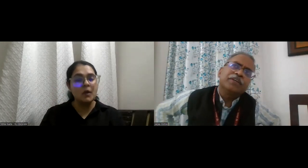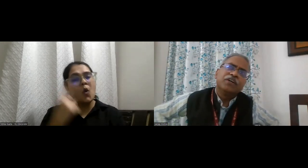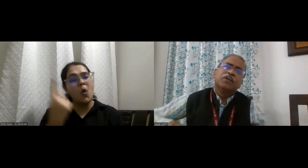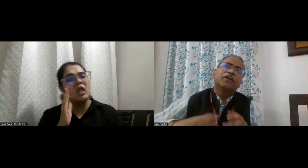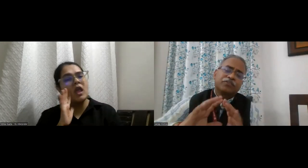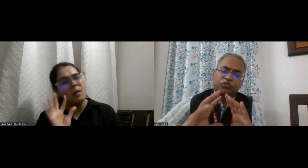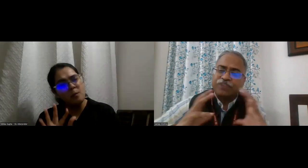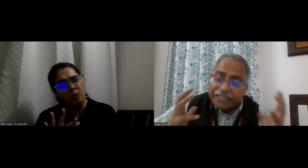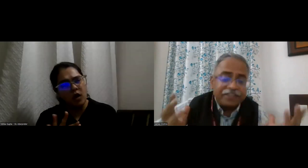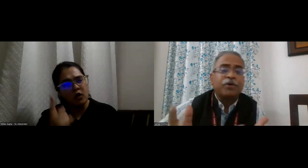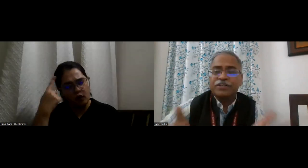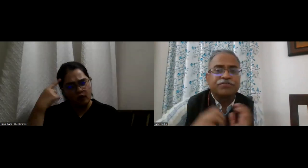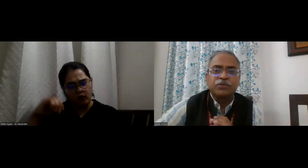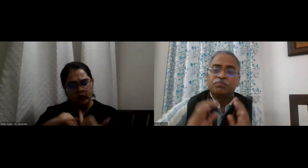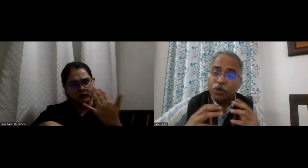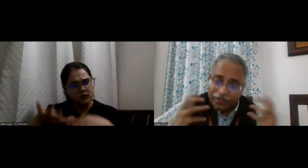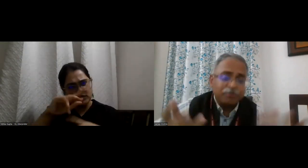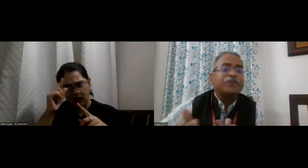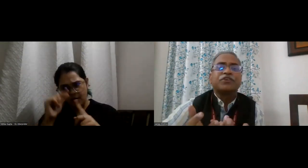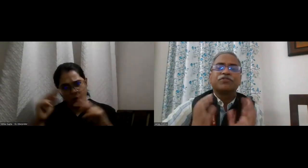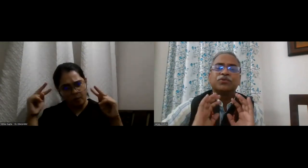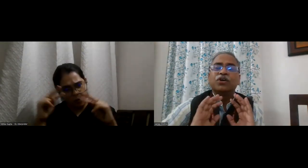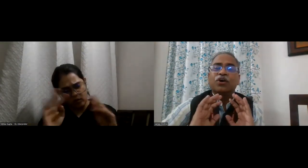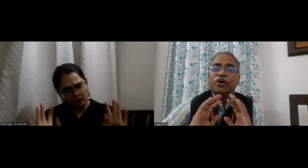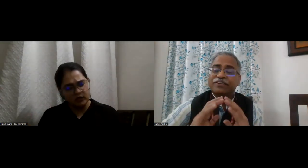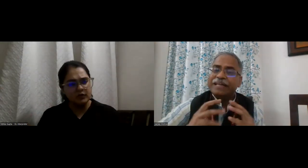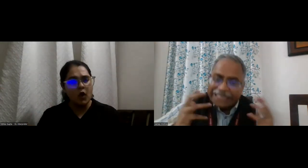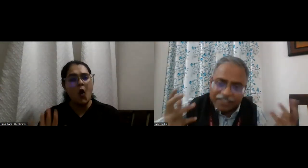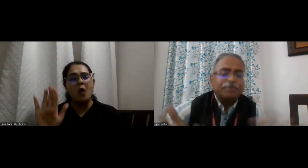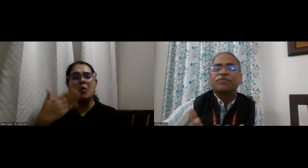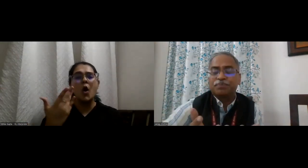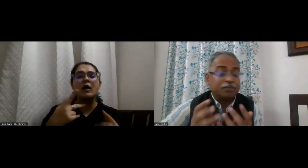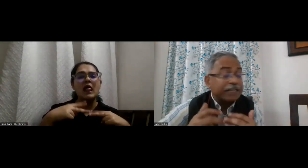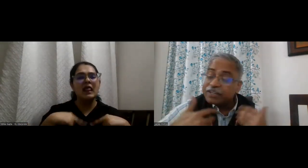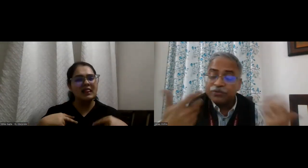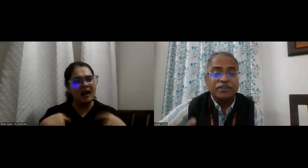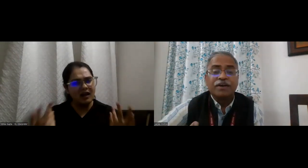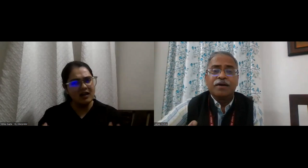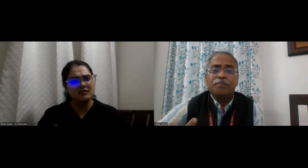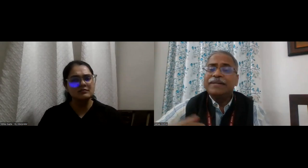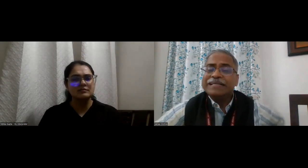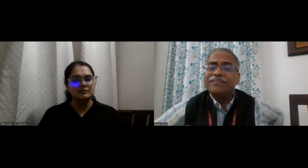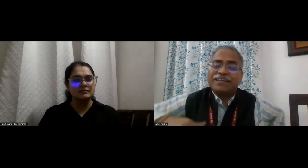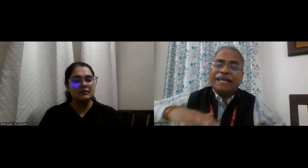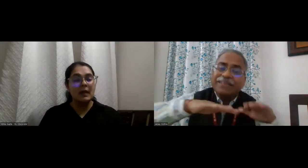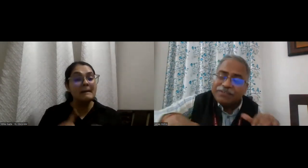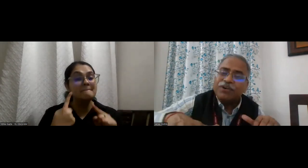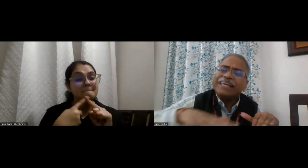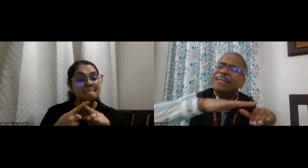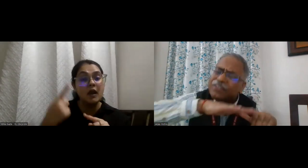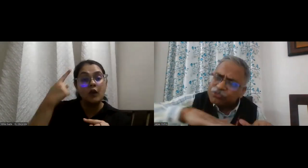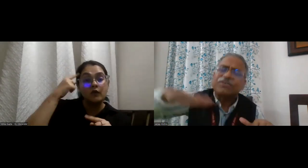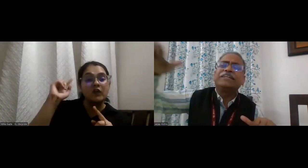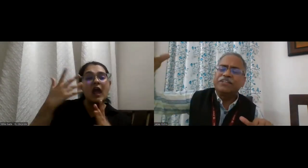from the societal point of view, moral point of view, or it's a legal prerequisite, but it is healthy